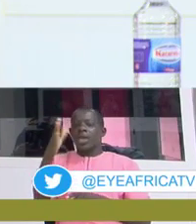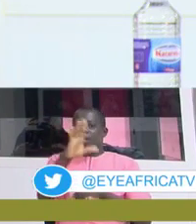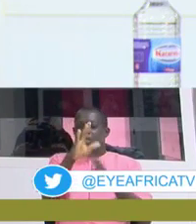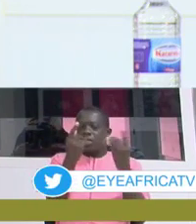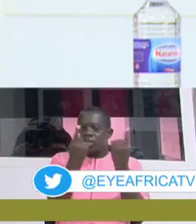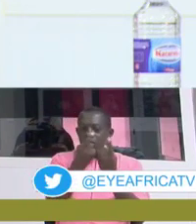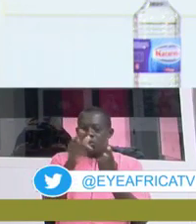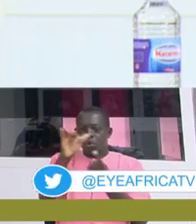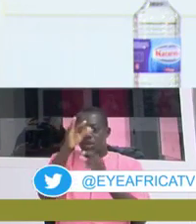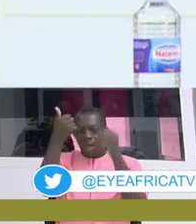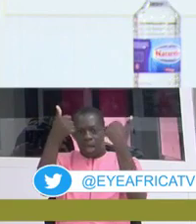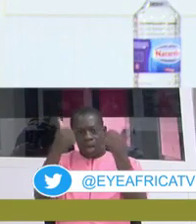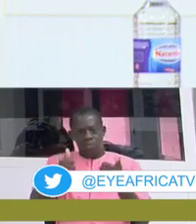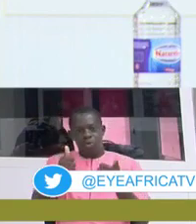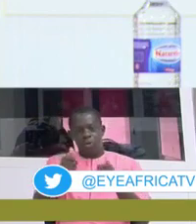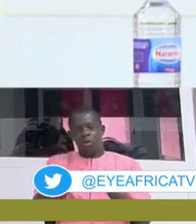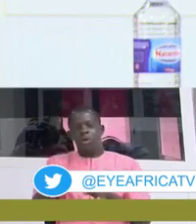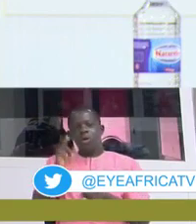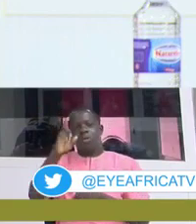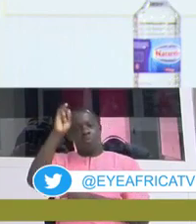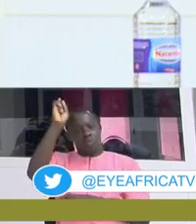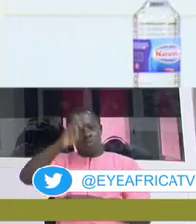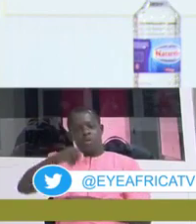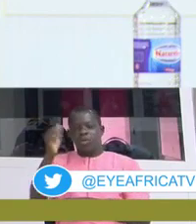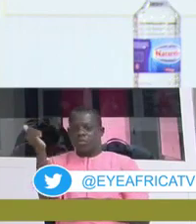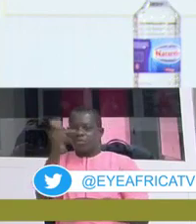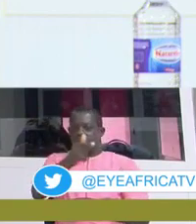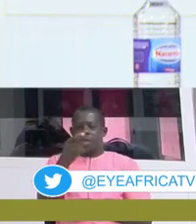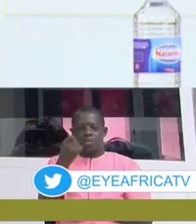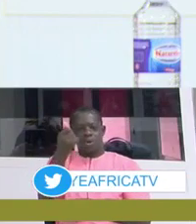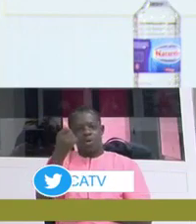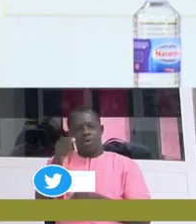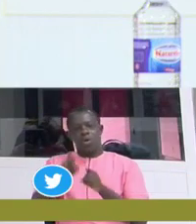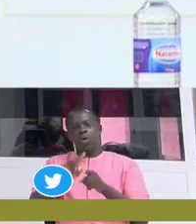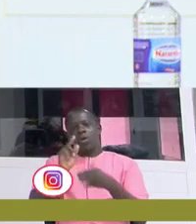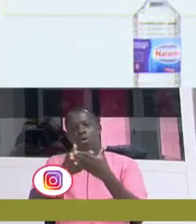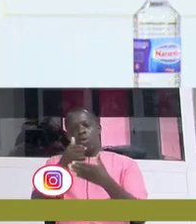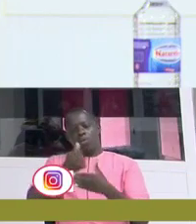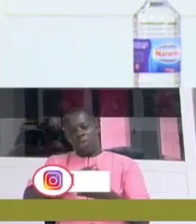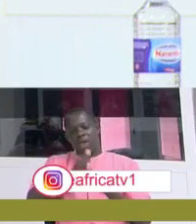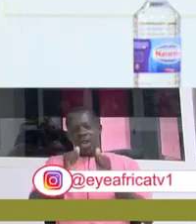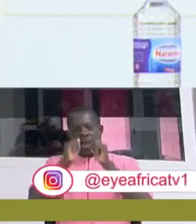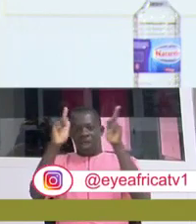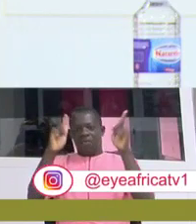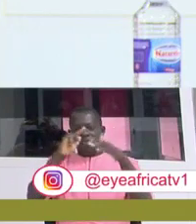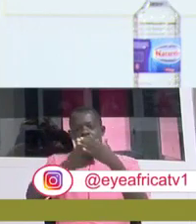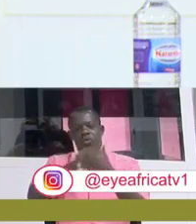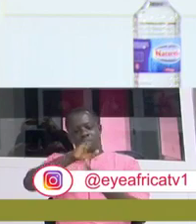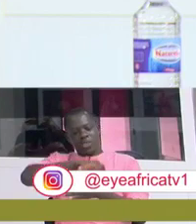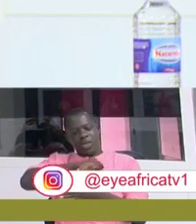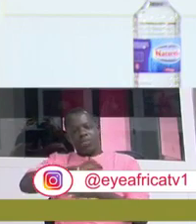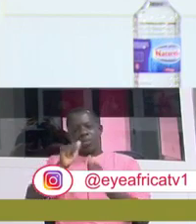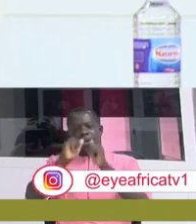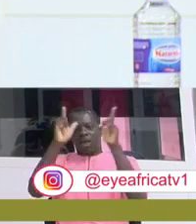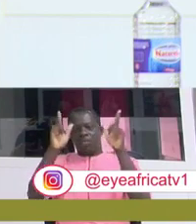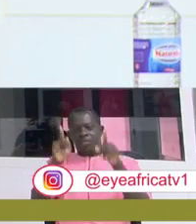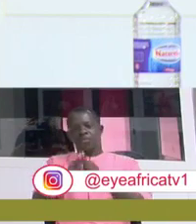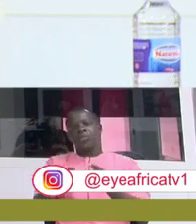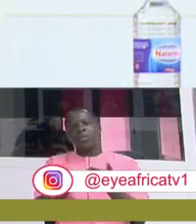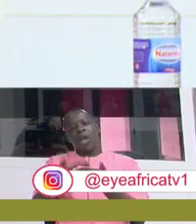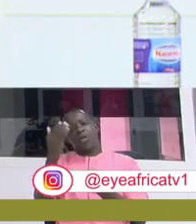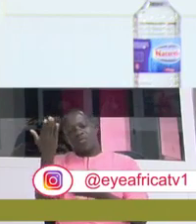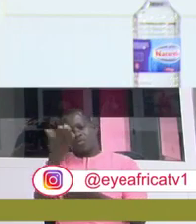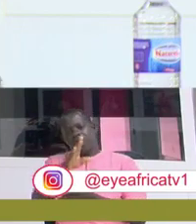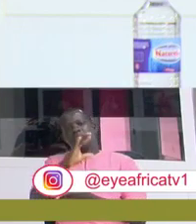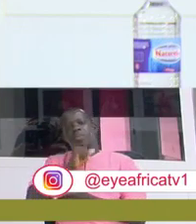I said no matter how much bandit he is, this money he will pay it or it's my life or his life. Multa Fakaba balaje. I got off from Fakaba.